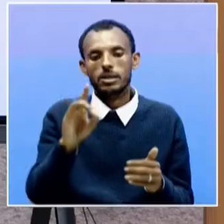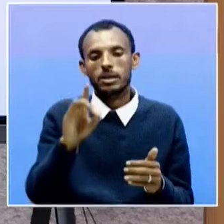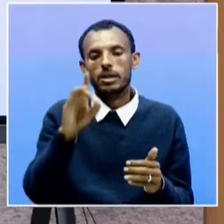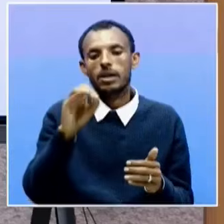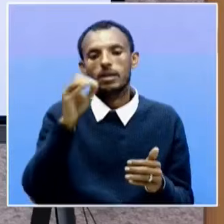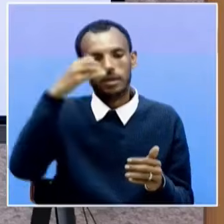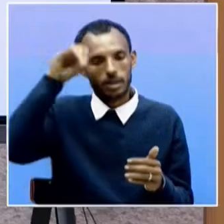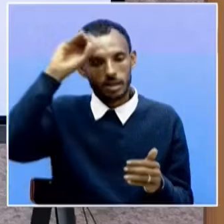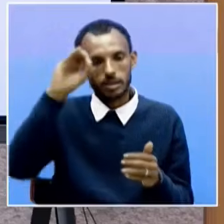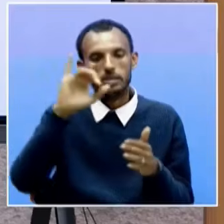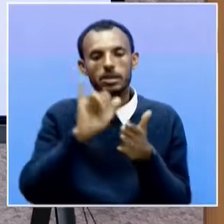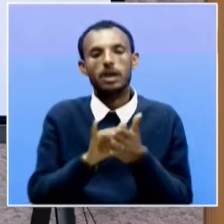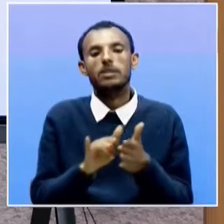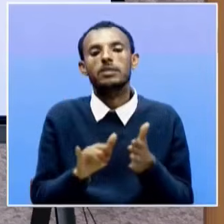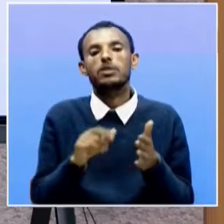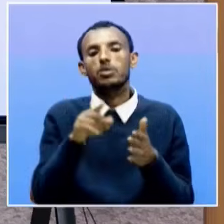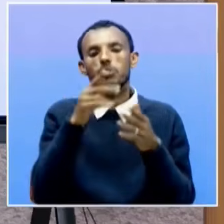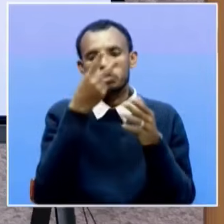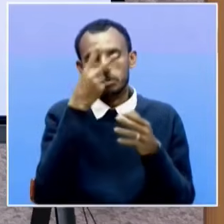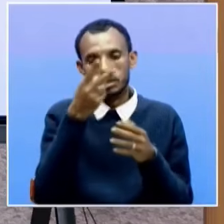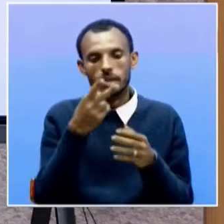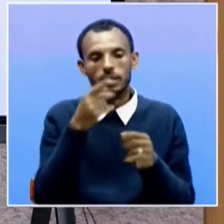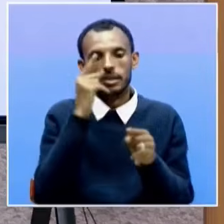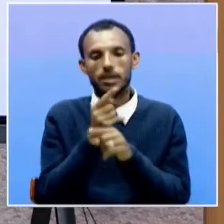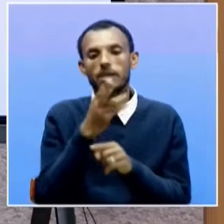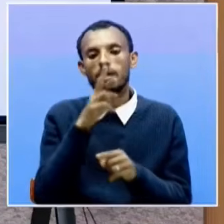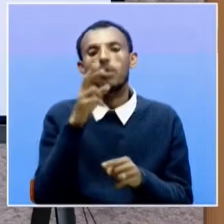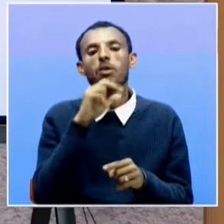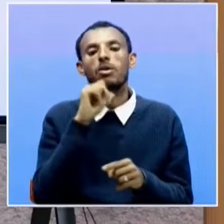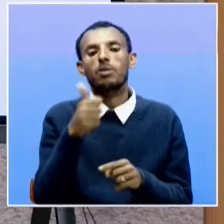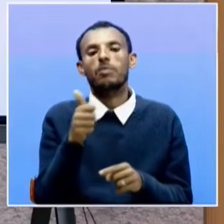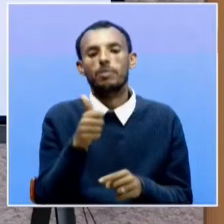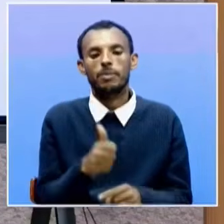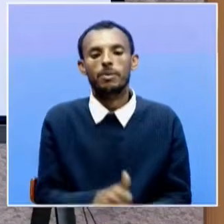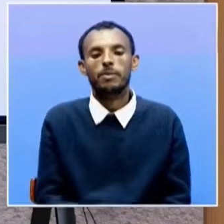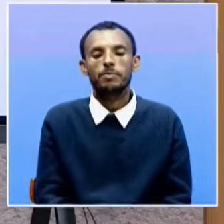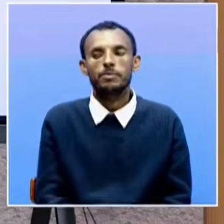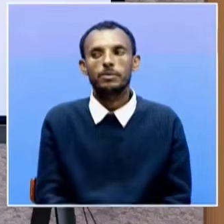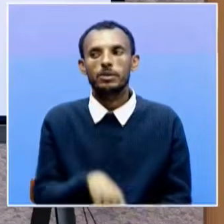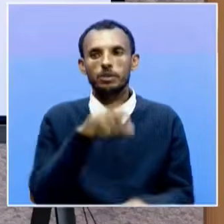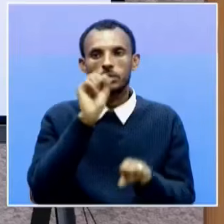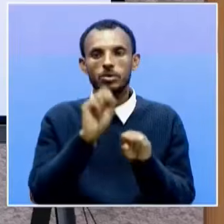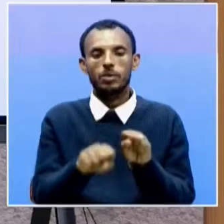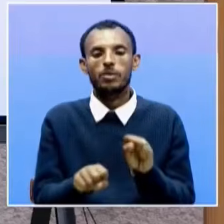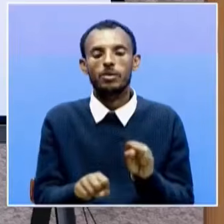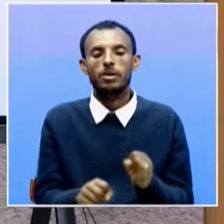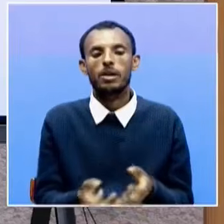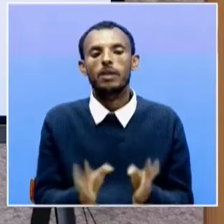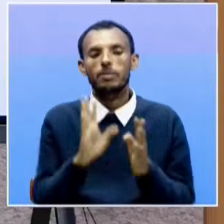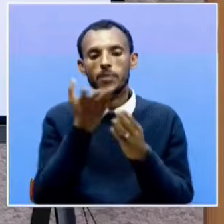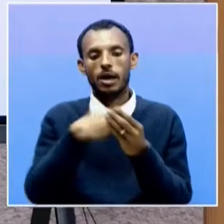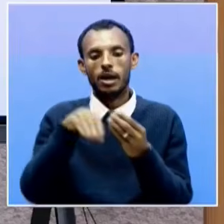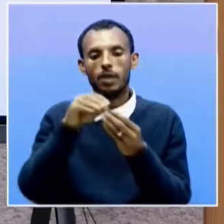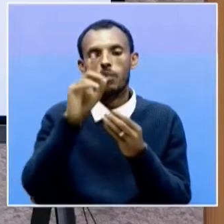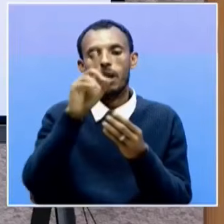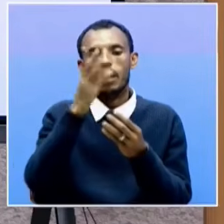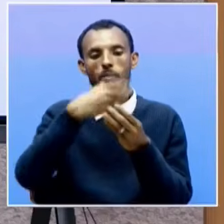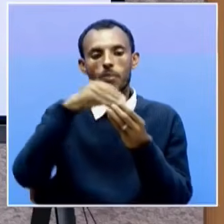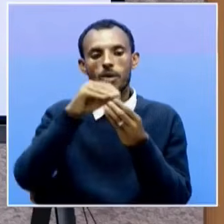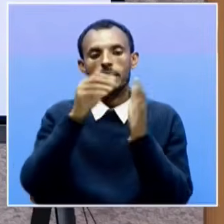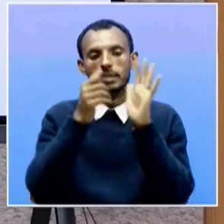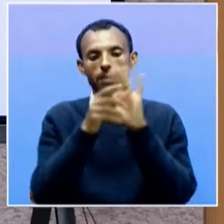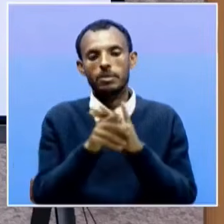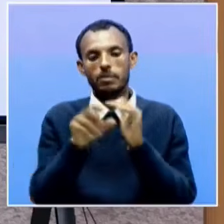right? That way you can check whether your work is correct or not. Okay, so let me add one more